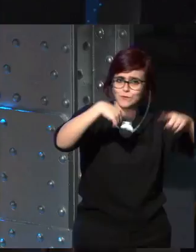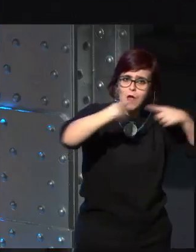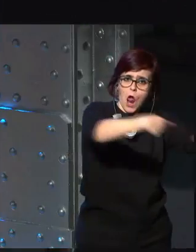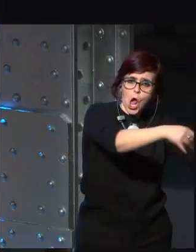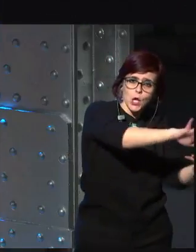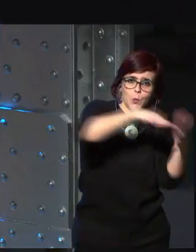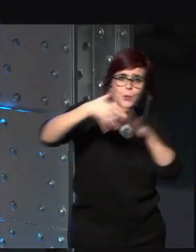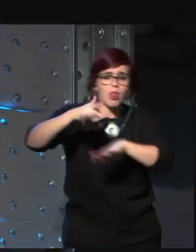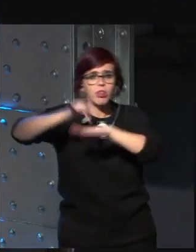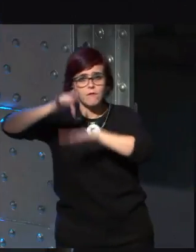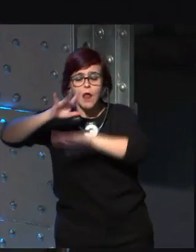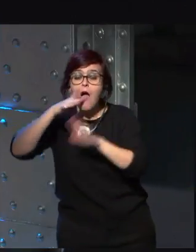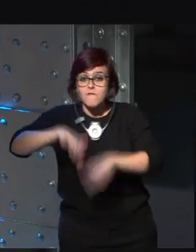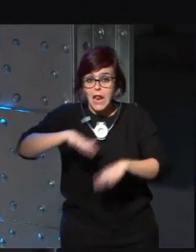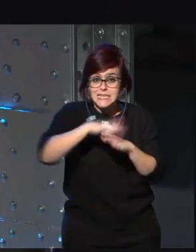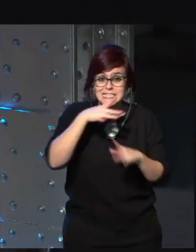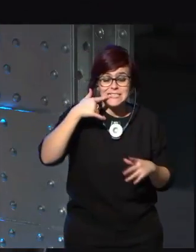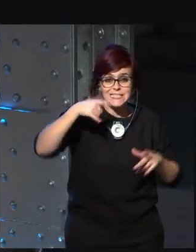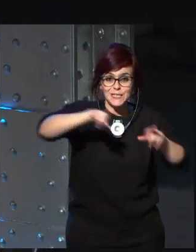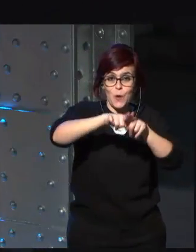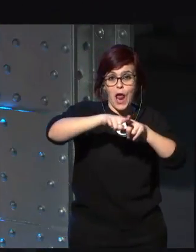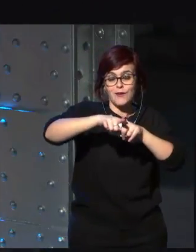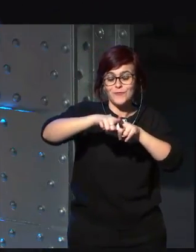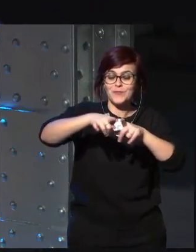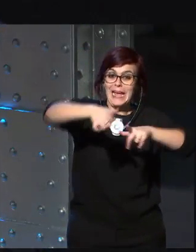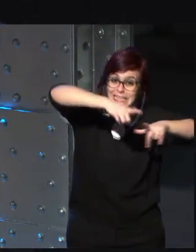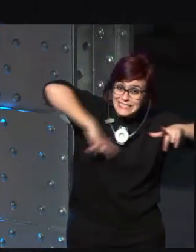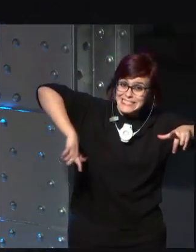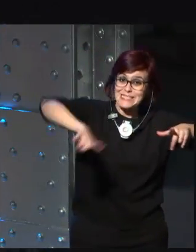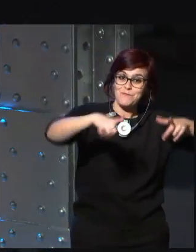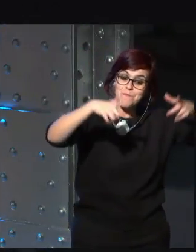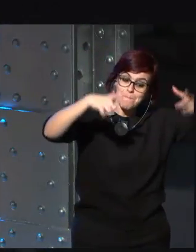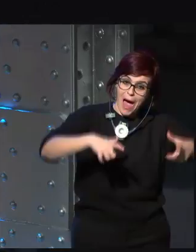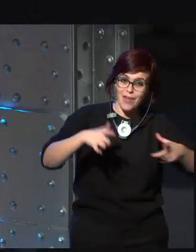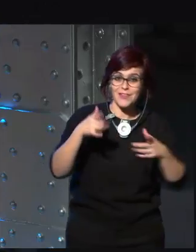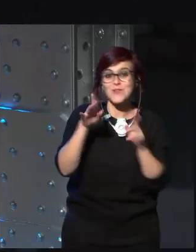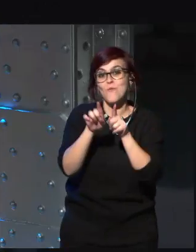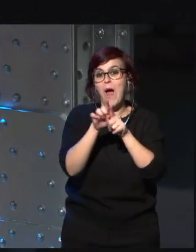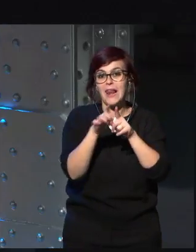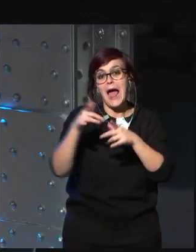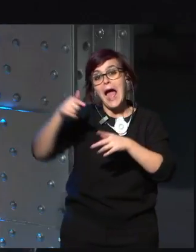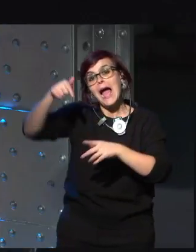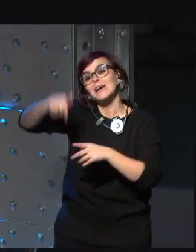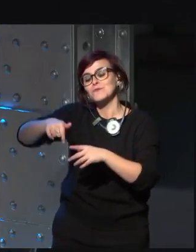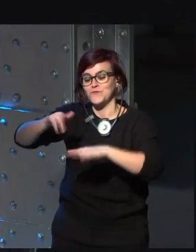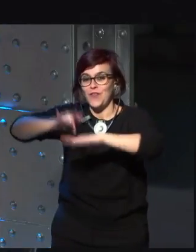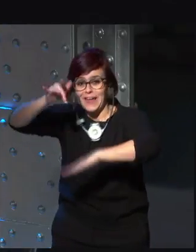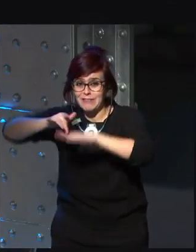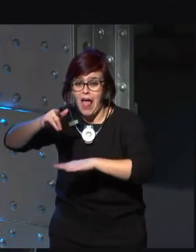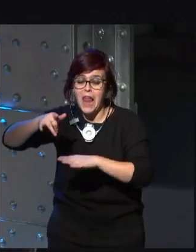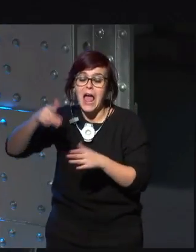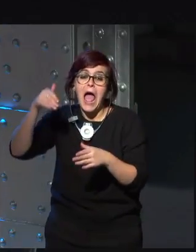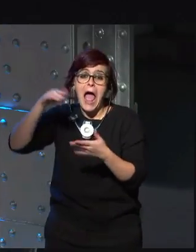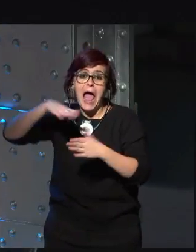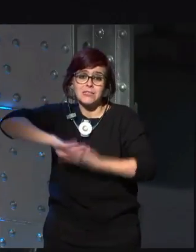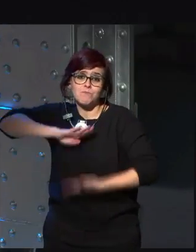space, disk space is easier to find than shelf space, right? And I actually didn't realize that. I thought that was really interesting that you actually have that problem.